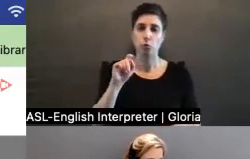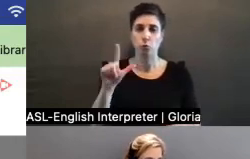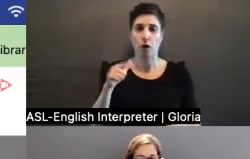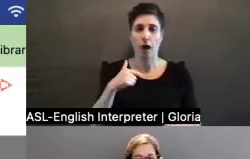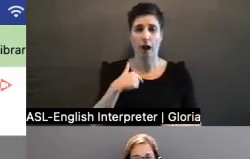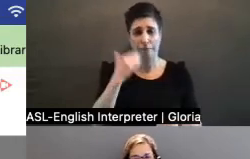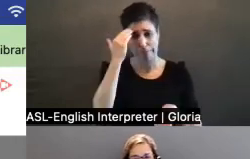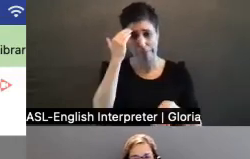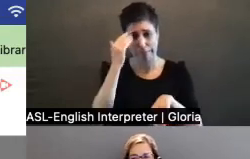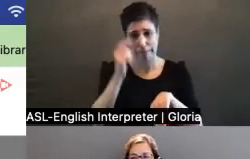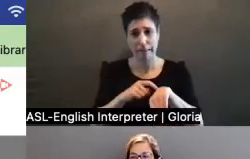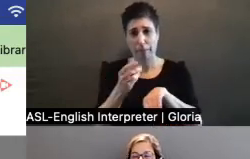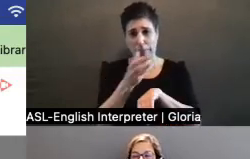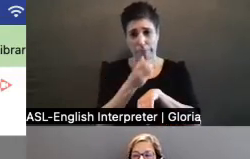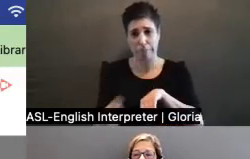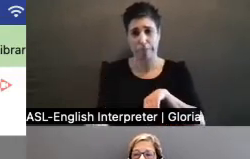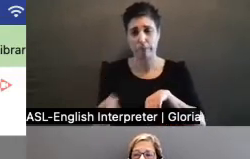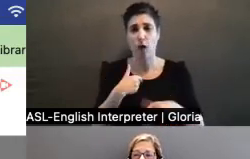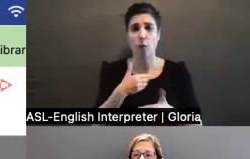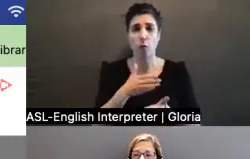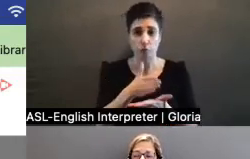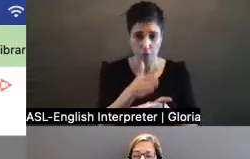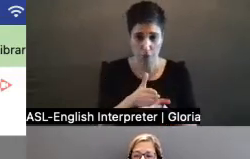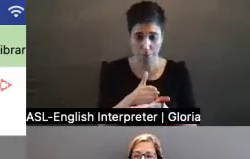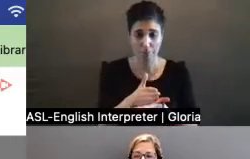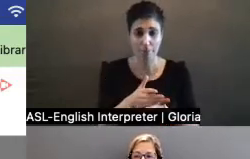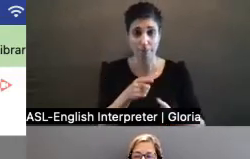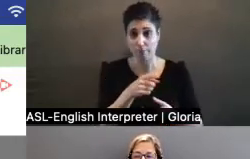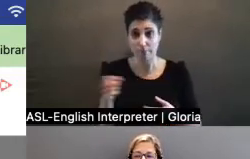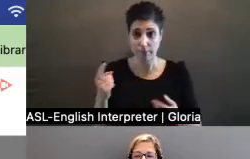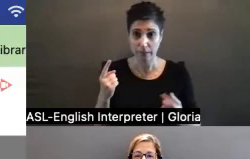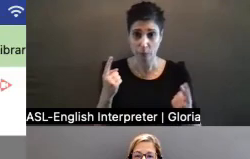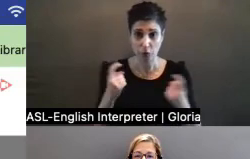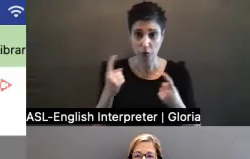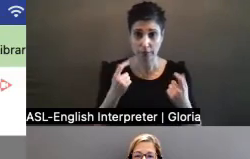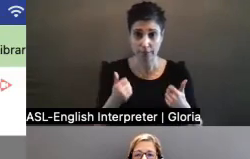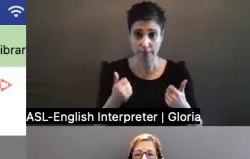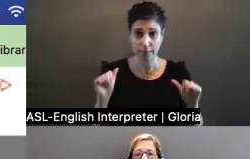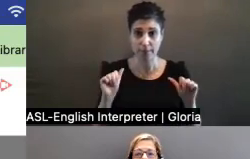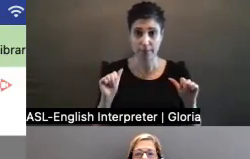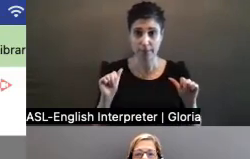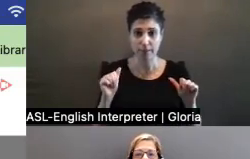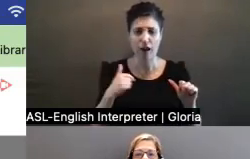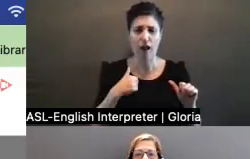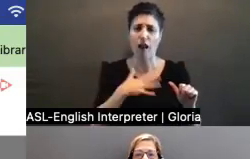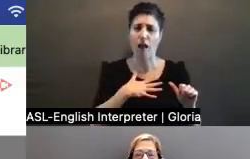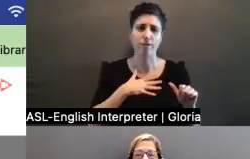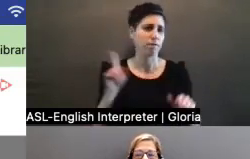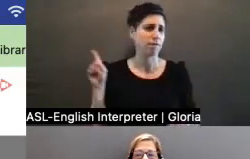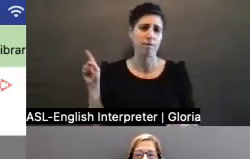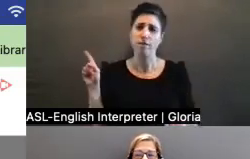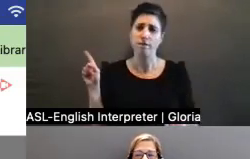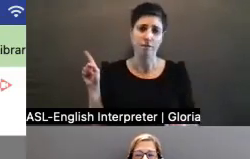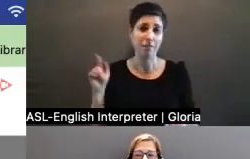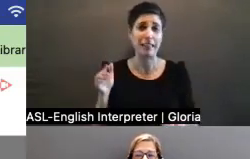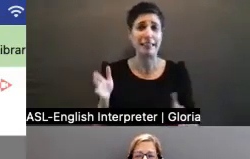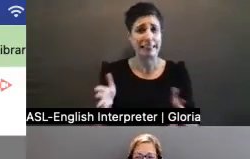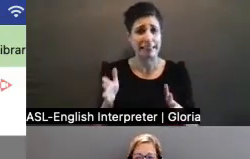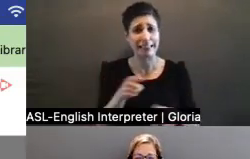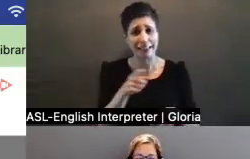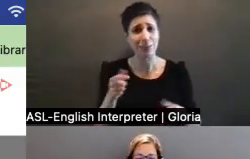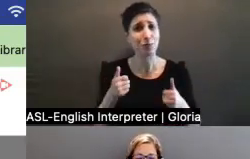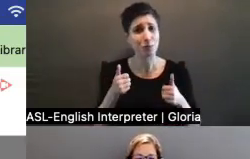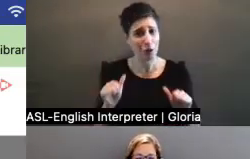time, so I'm going to stop here and see if you have any questions. But I really love this tool and I want you to try it out, please.